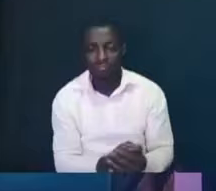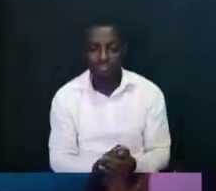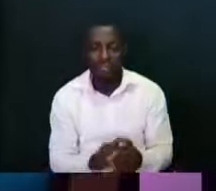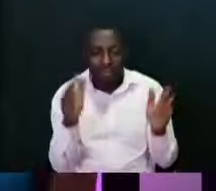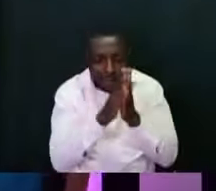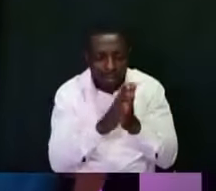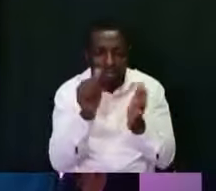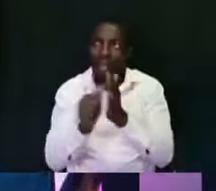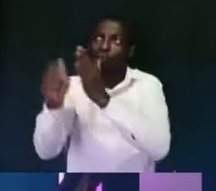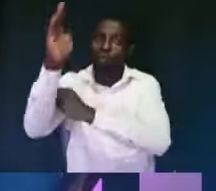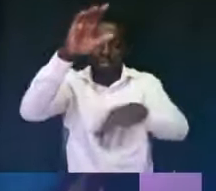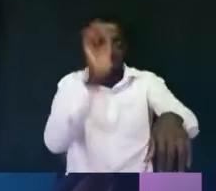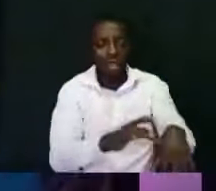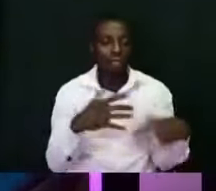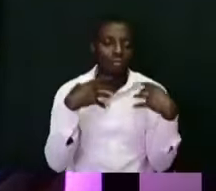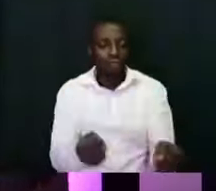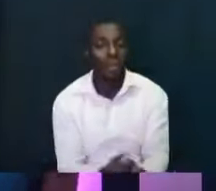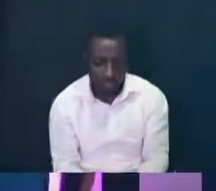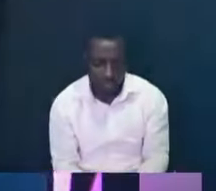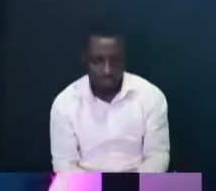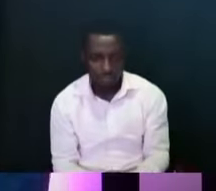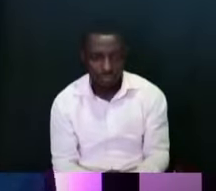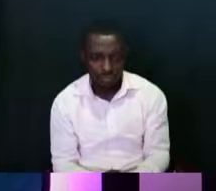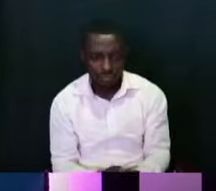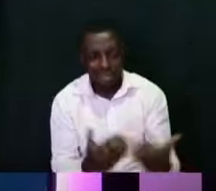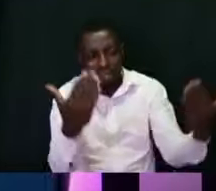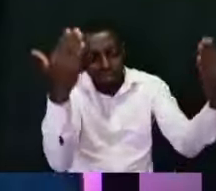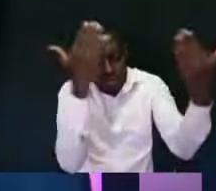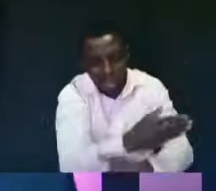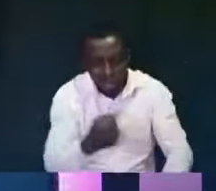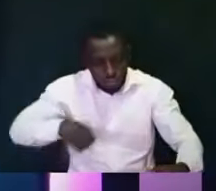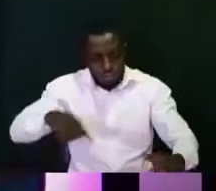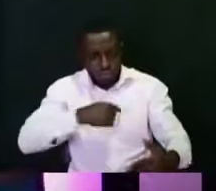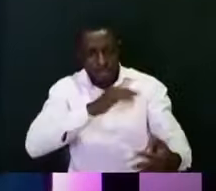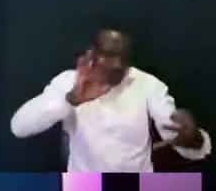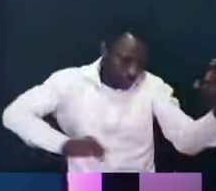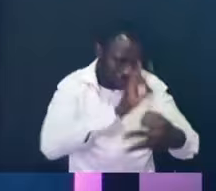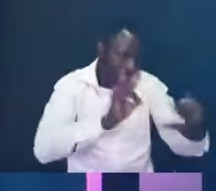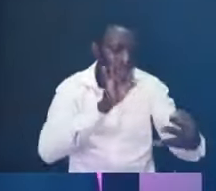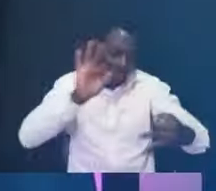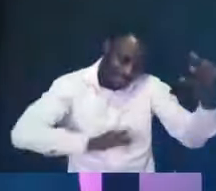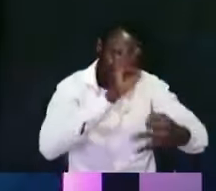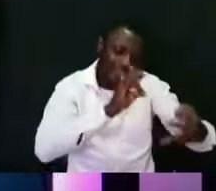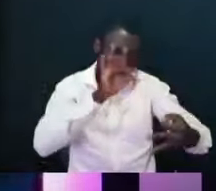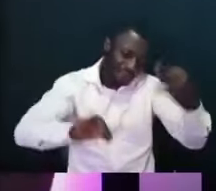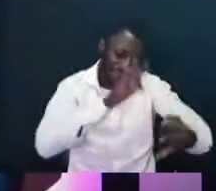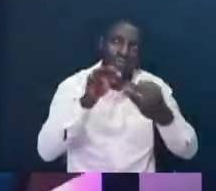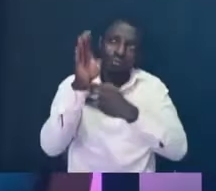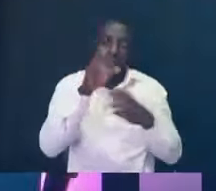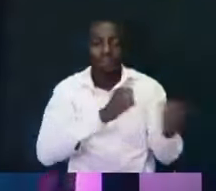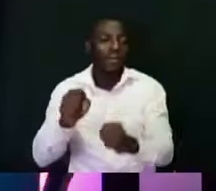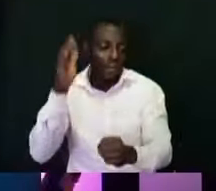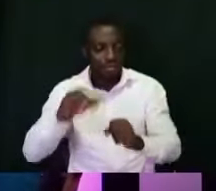That God will heal them. So, let us confront darkness. Forces of darkness. And